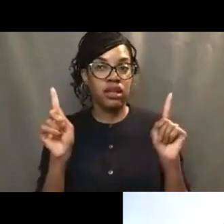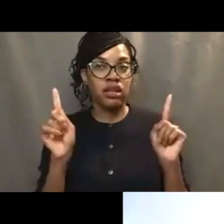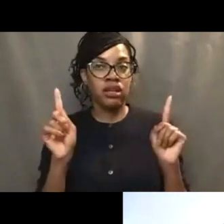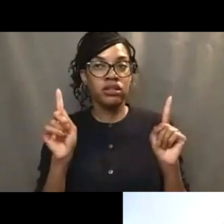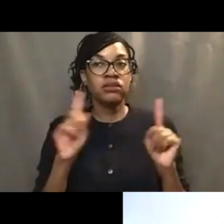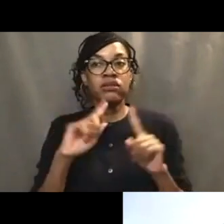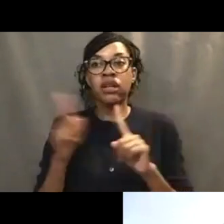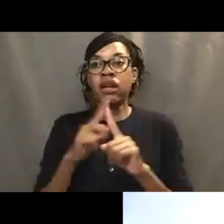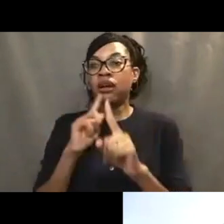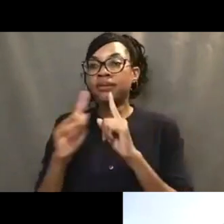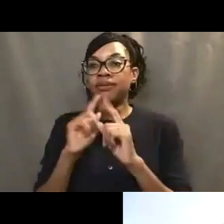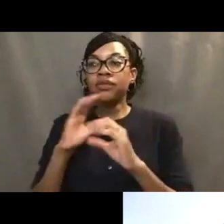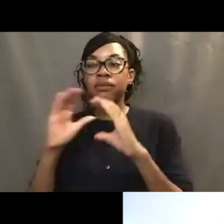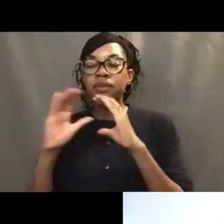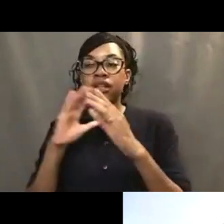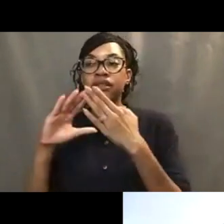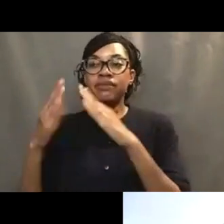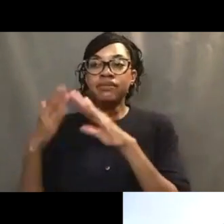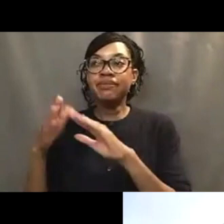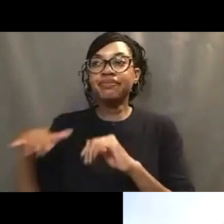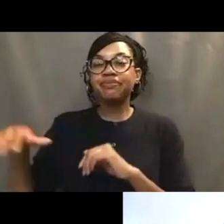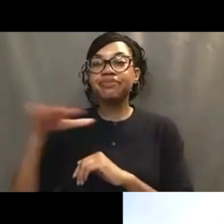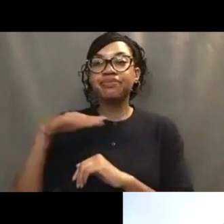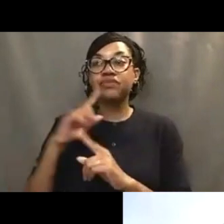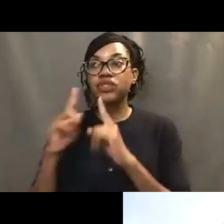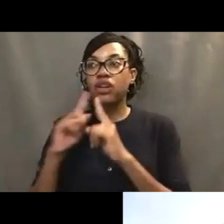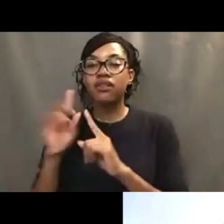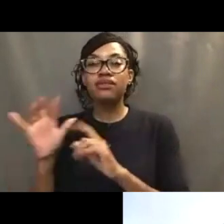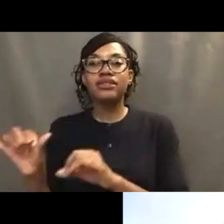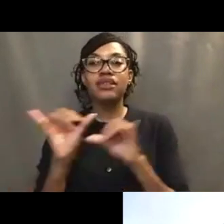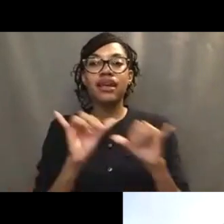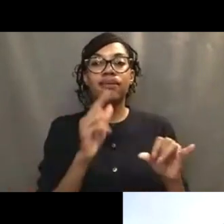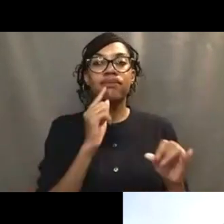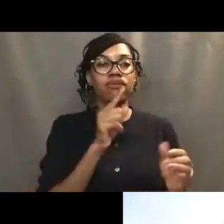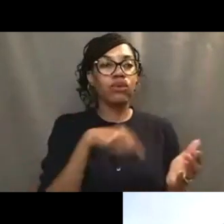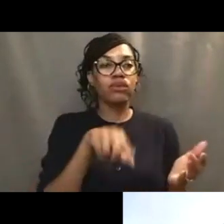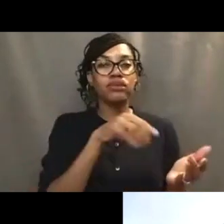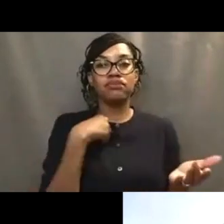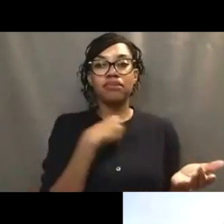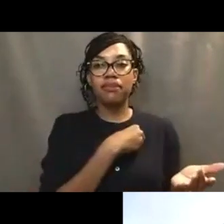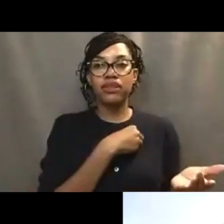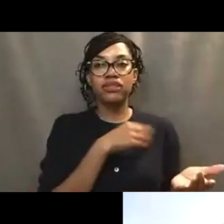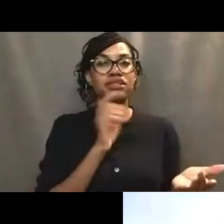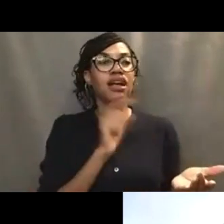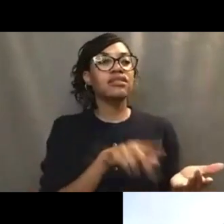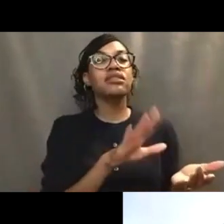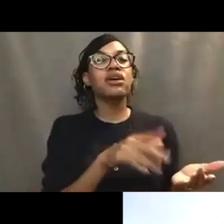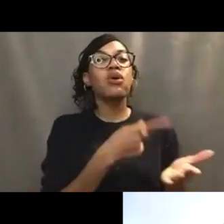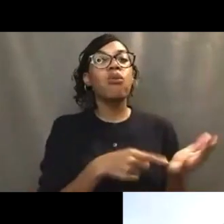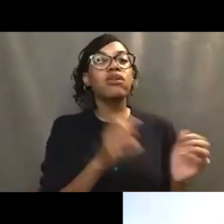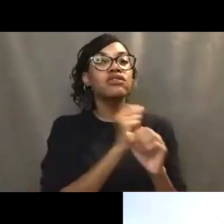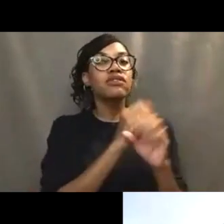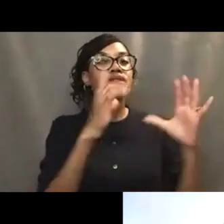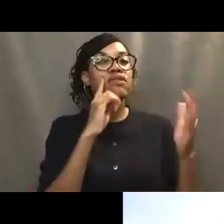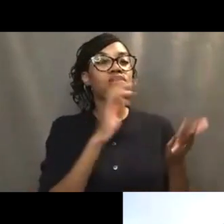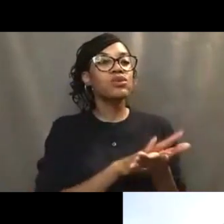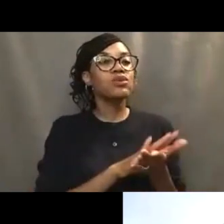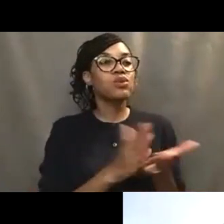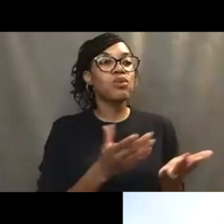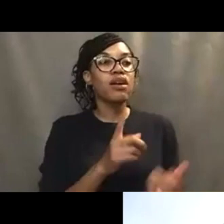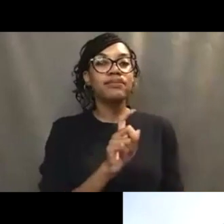families, right? You just ask people, what is your vision for your school, right? And